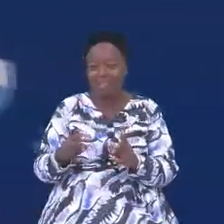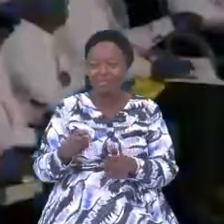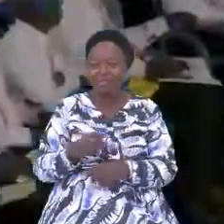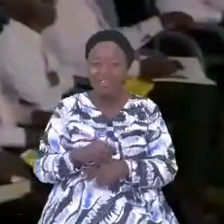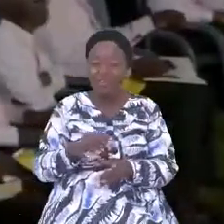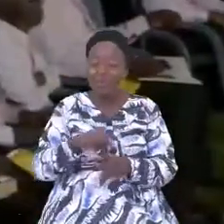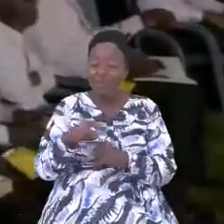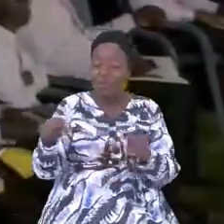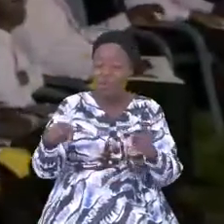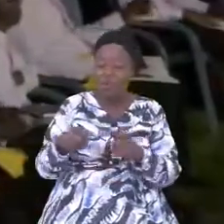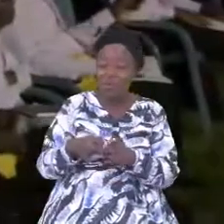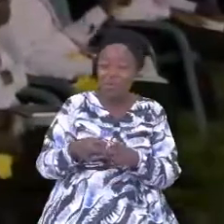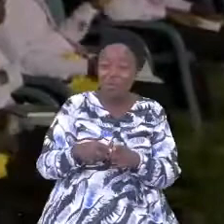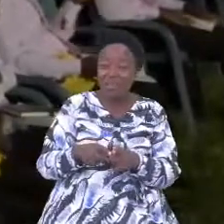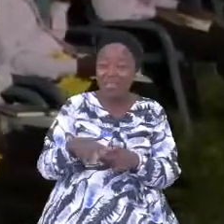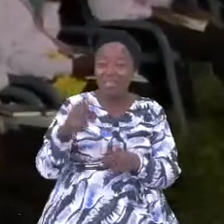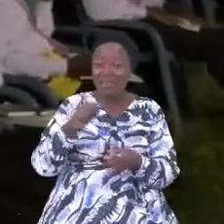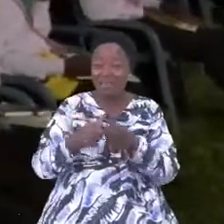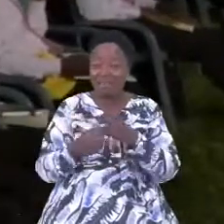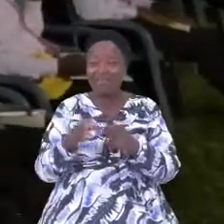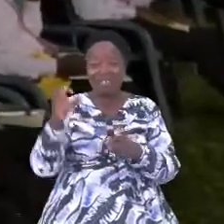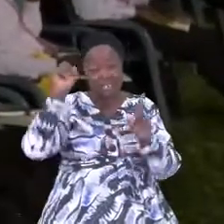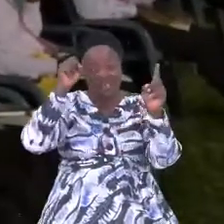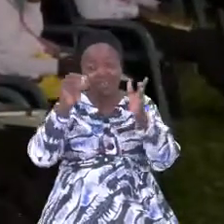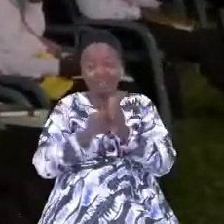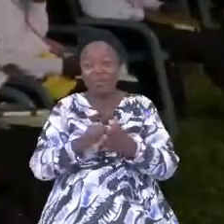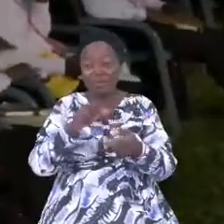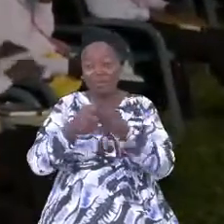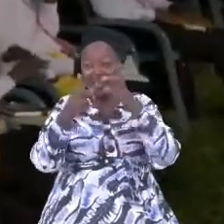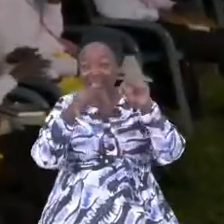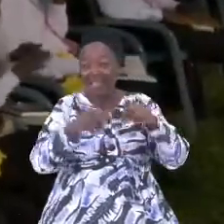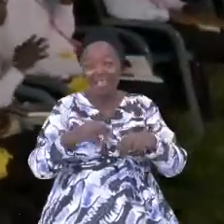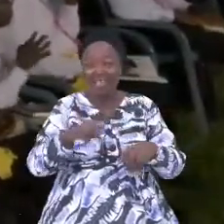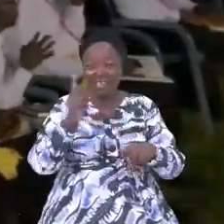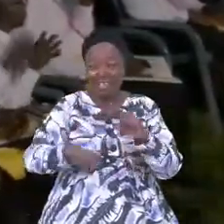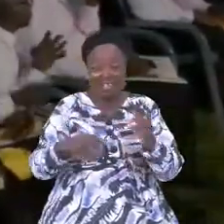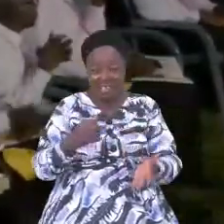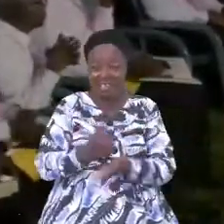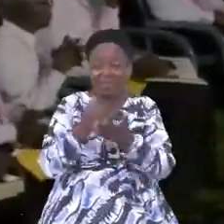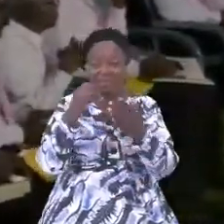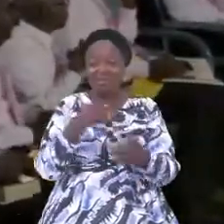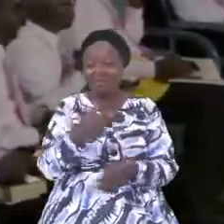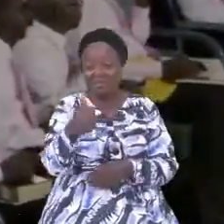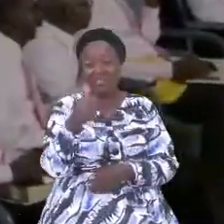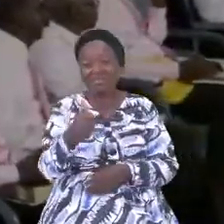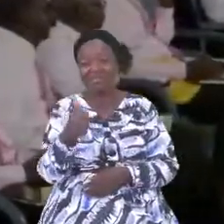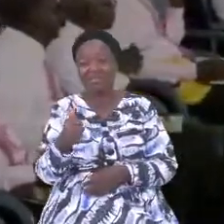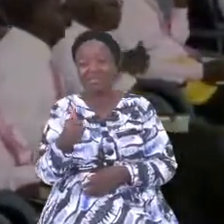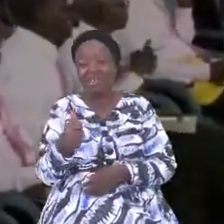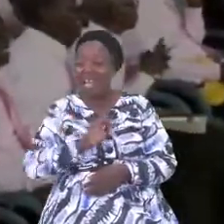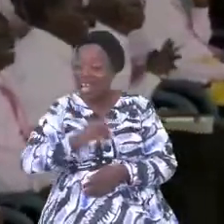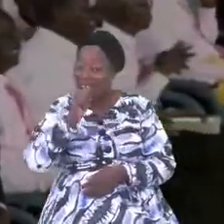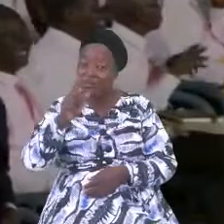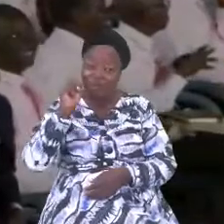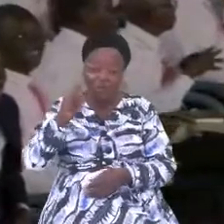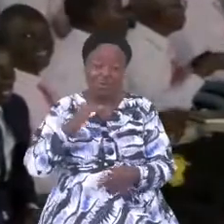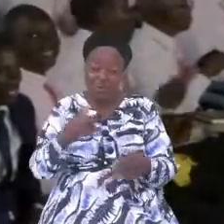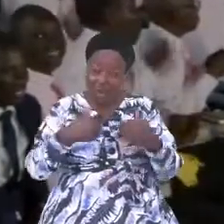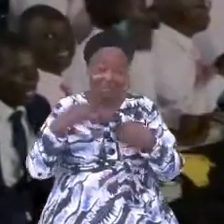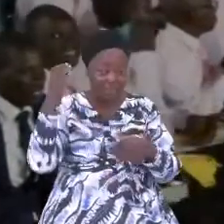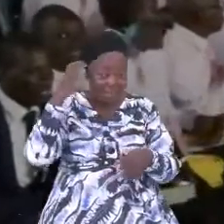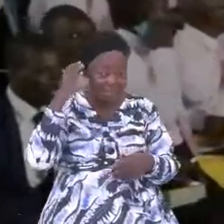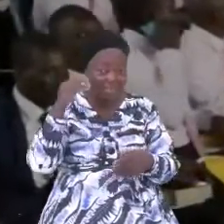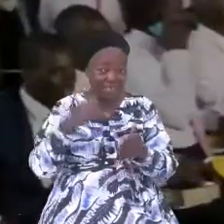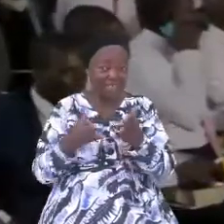came, he could not help himself. And now, I'm sure you have heard this before, but I want you to hear it again.